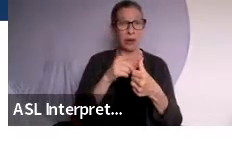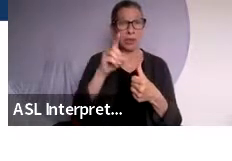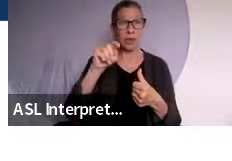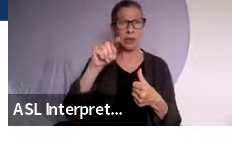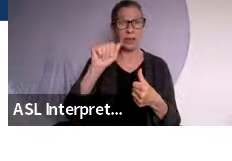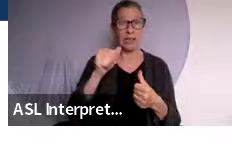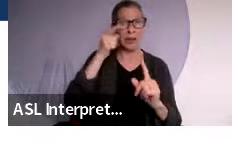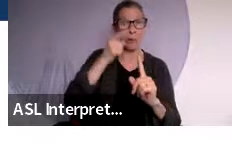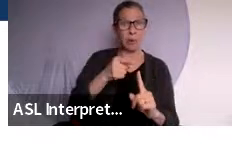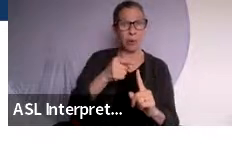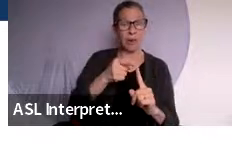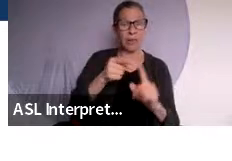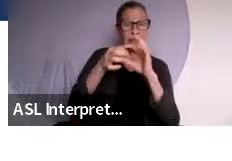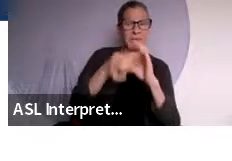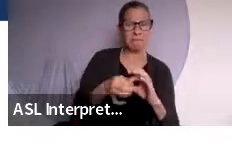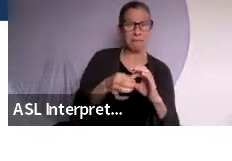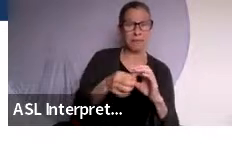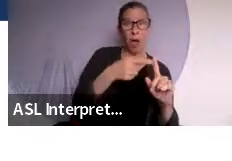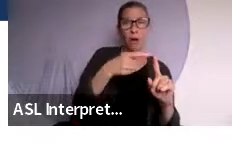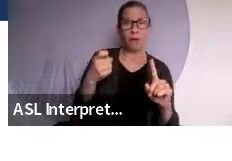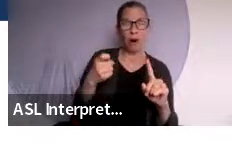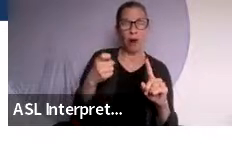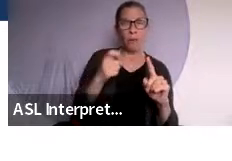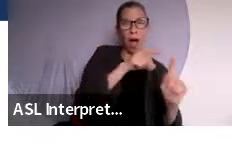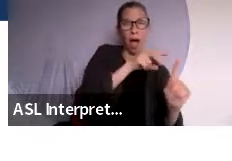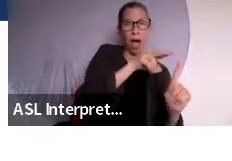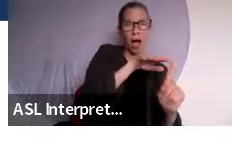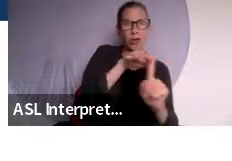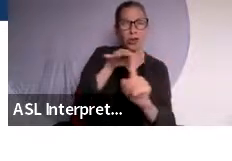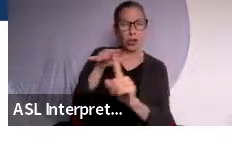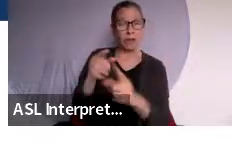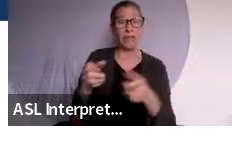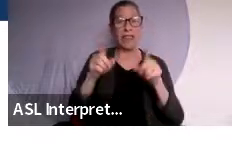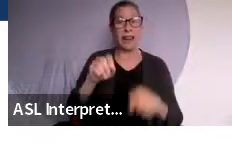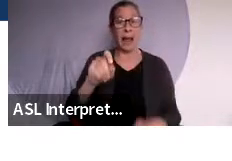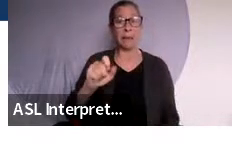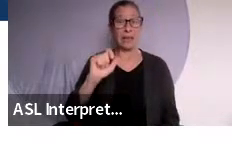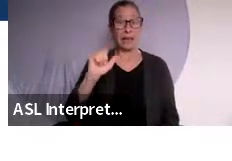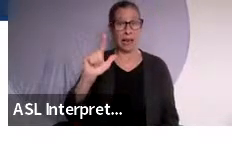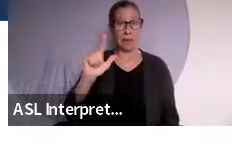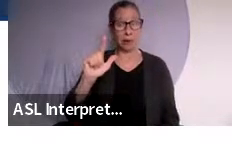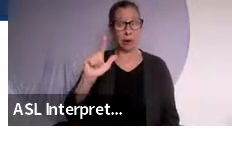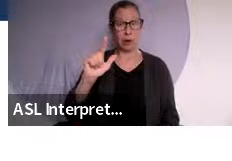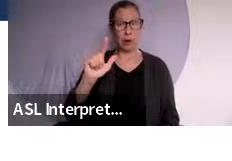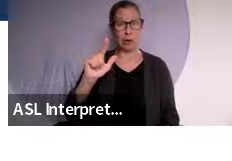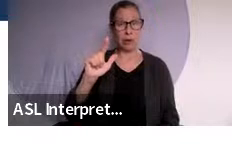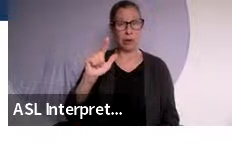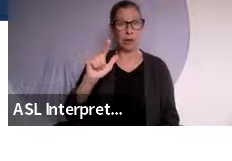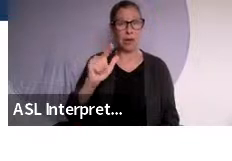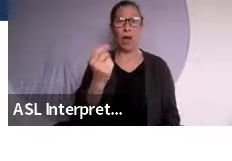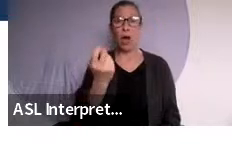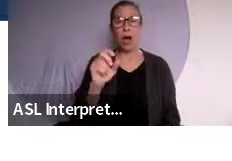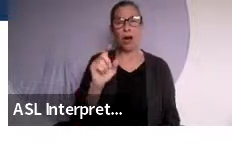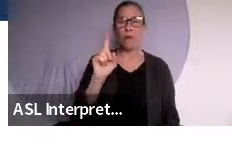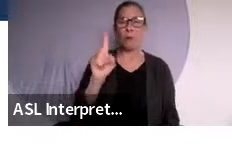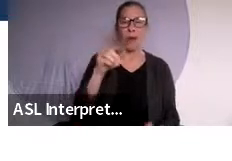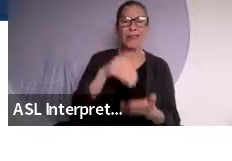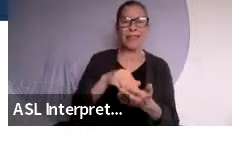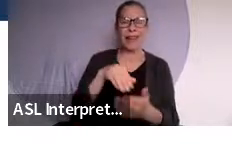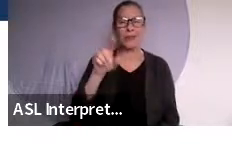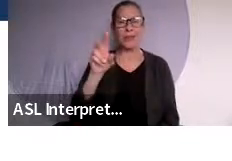I'll be referencing today come from a survey that was fielded in the end of April and is of 1,200 likely voters at the national